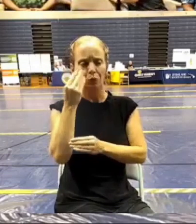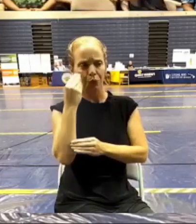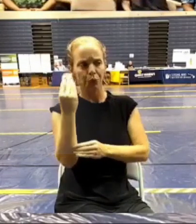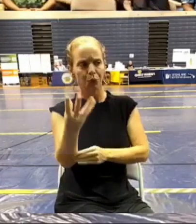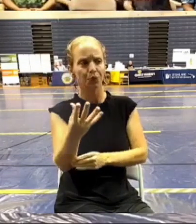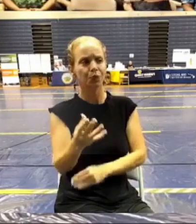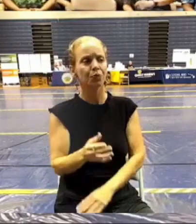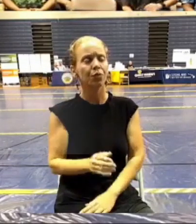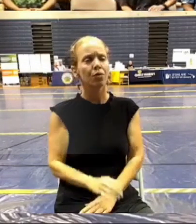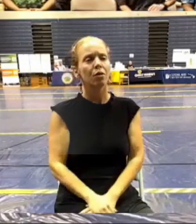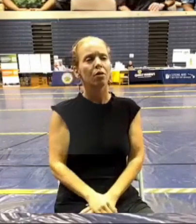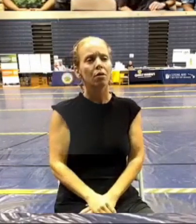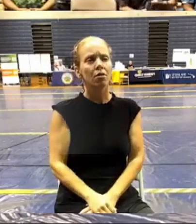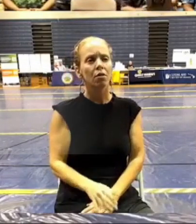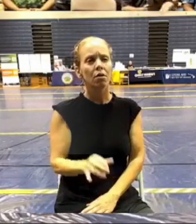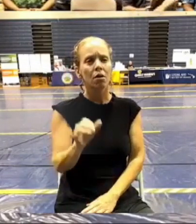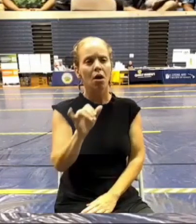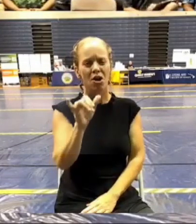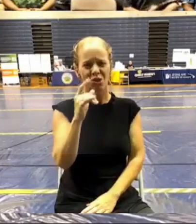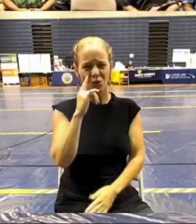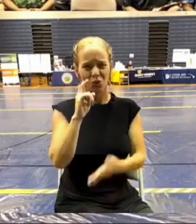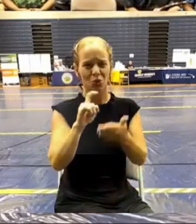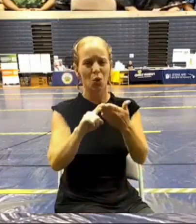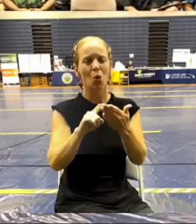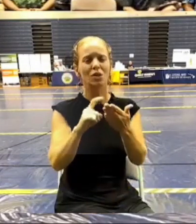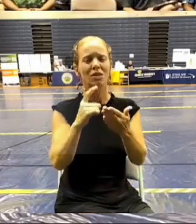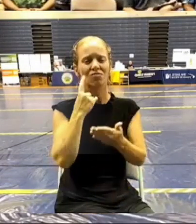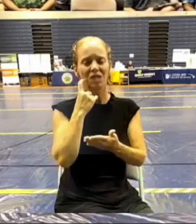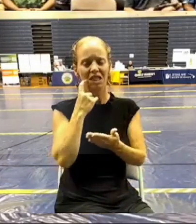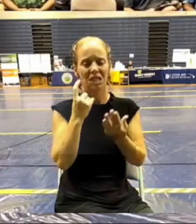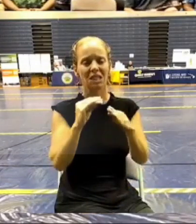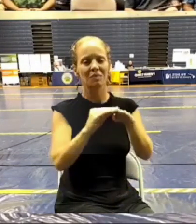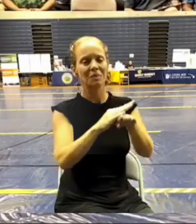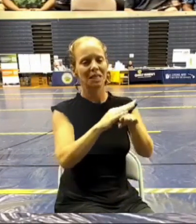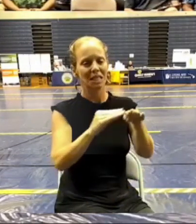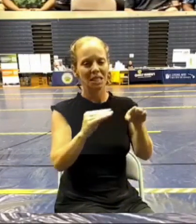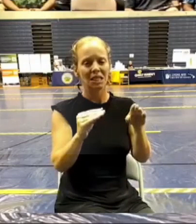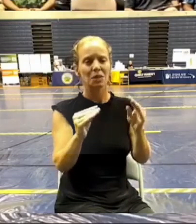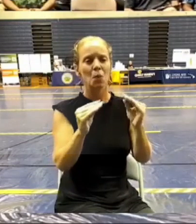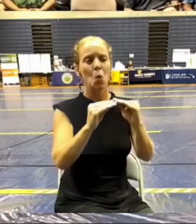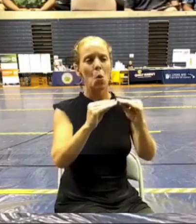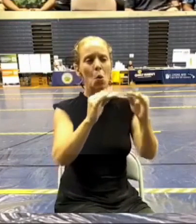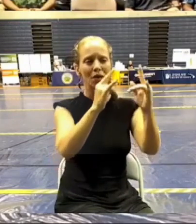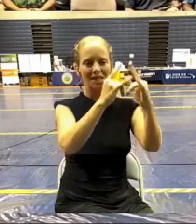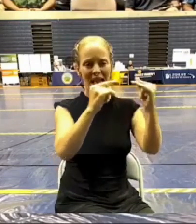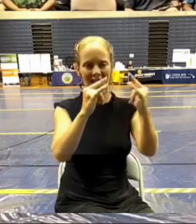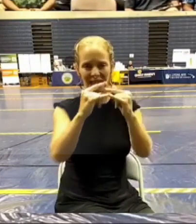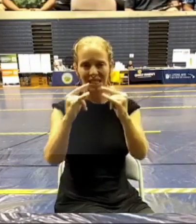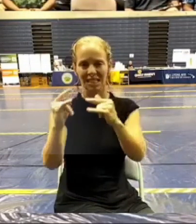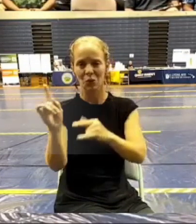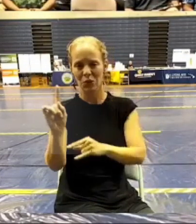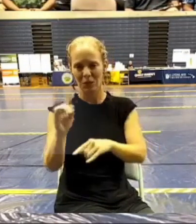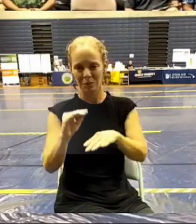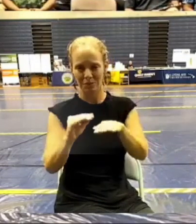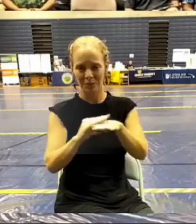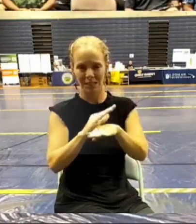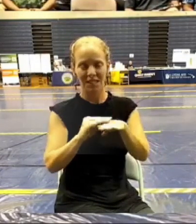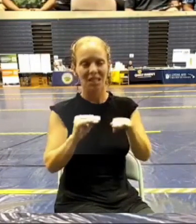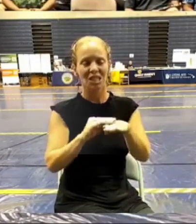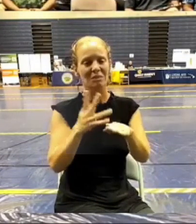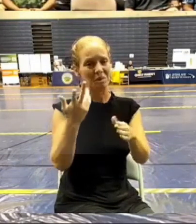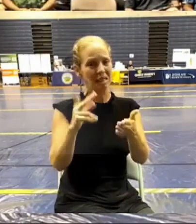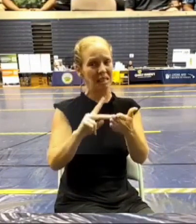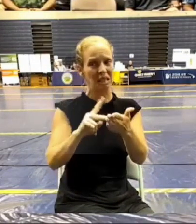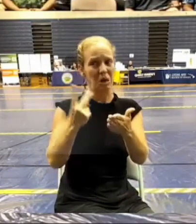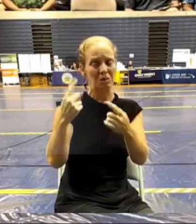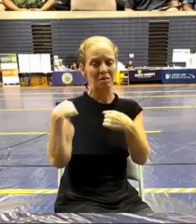it, there are more tents on the beach. It's probably doubled in the last week. I have reached out to the county